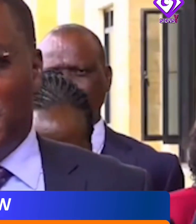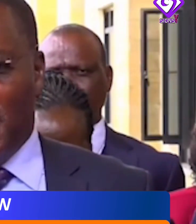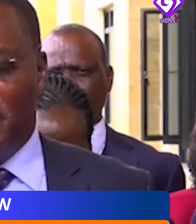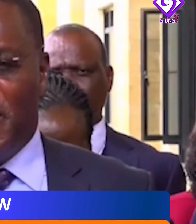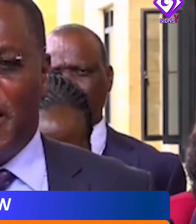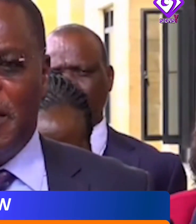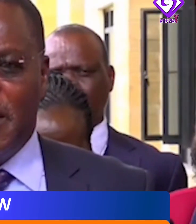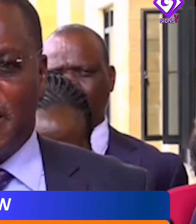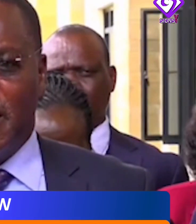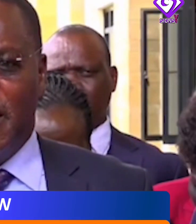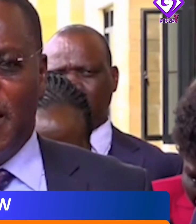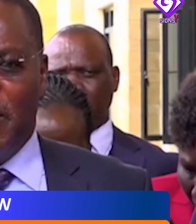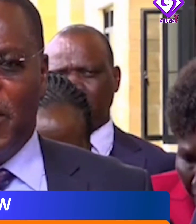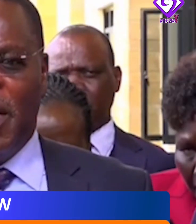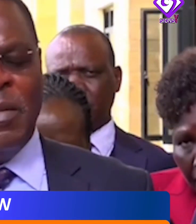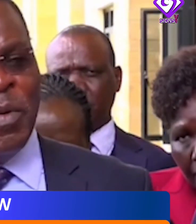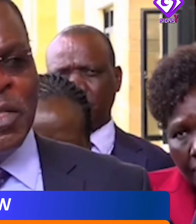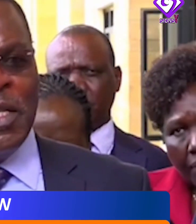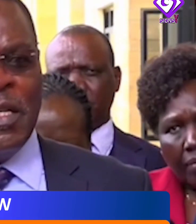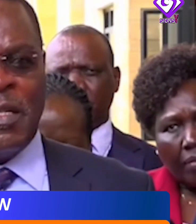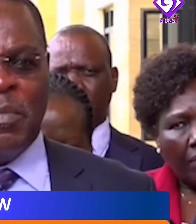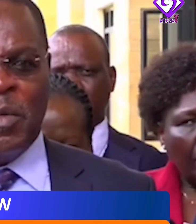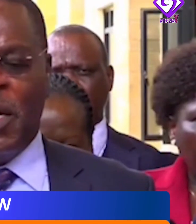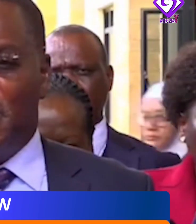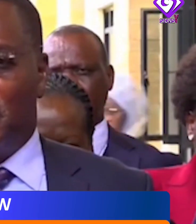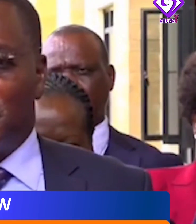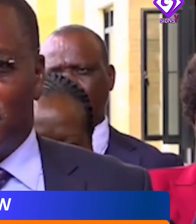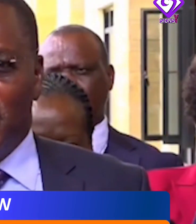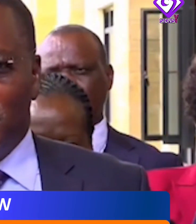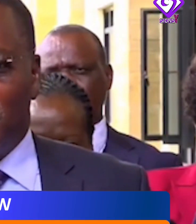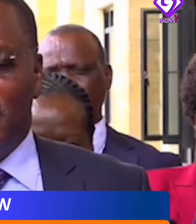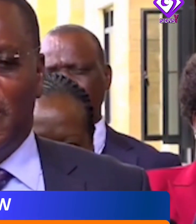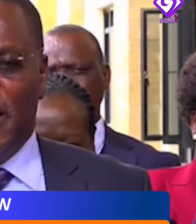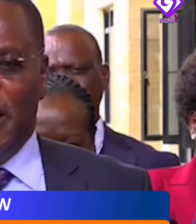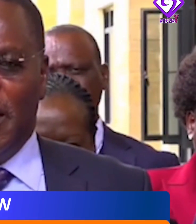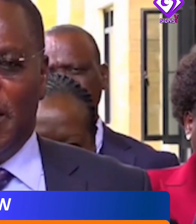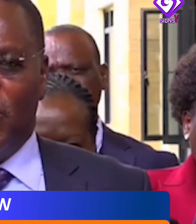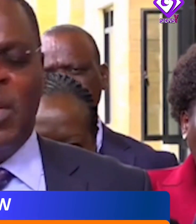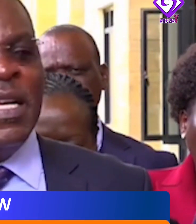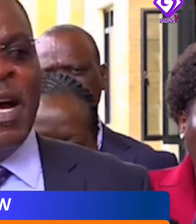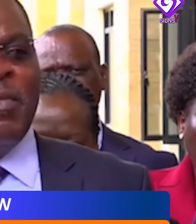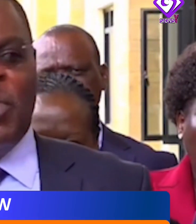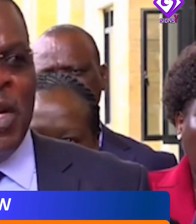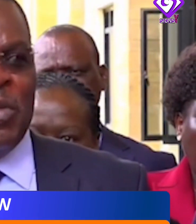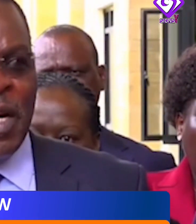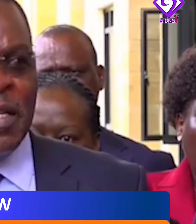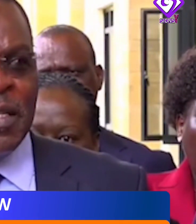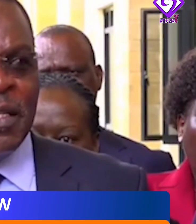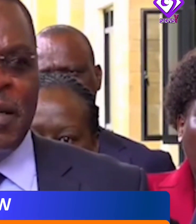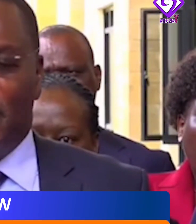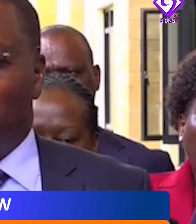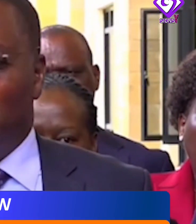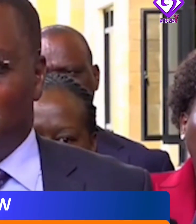Who may have been hiding behind politics, behind patronage, would then have nowhere to